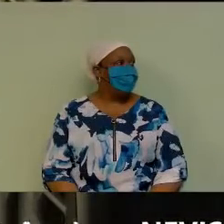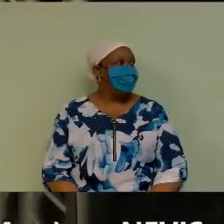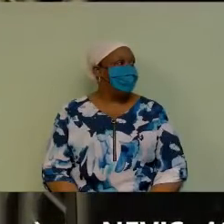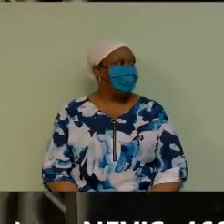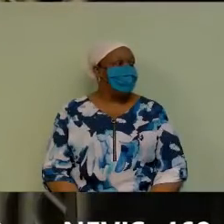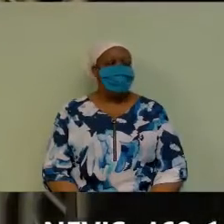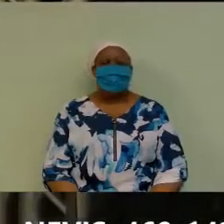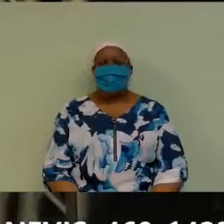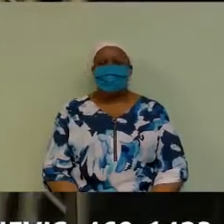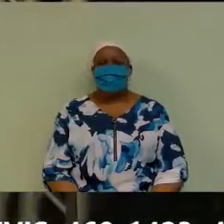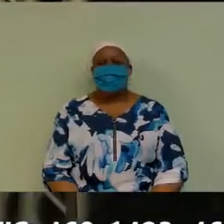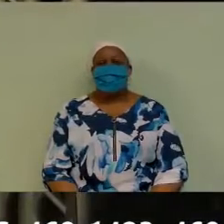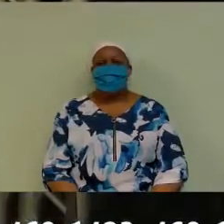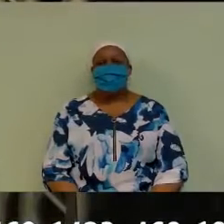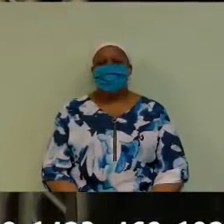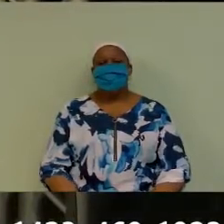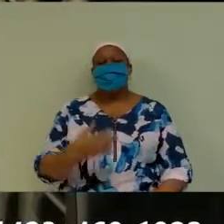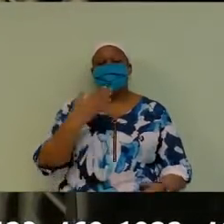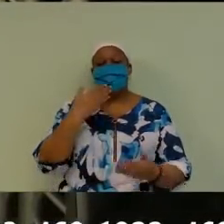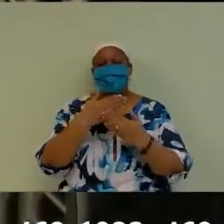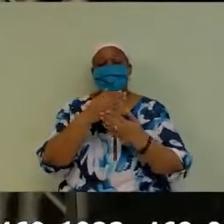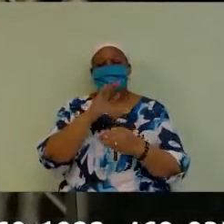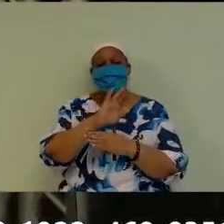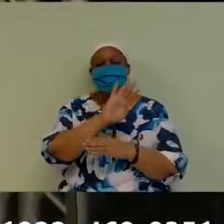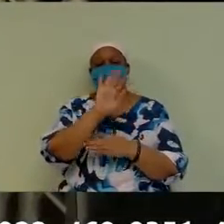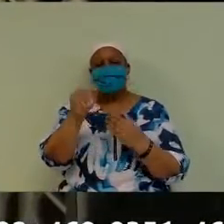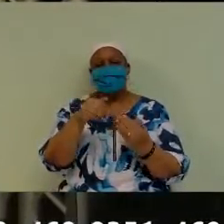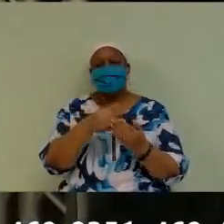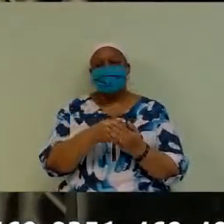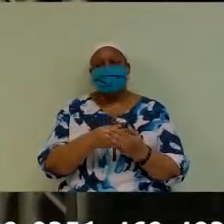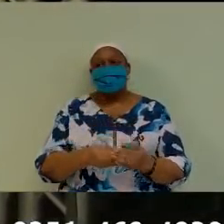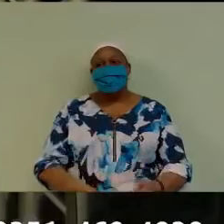Thank you, Mr. Williams, and a pleasant good afternoon to all.